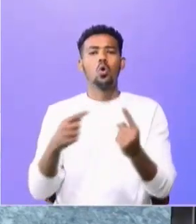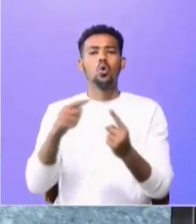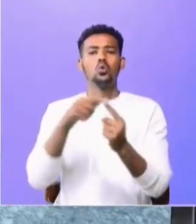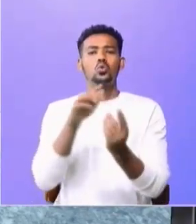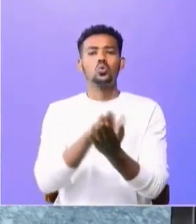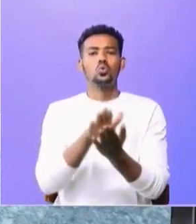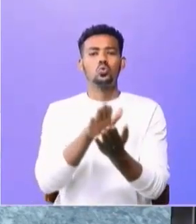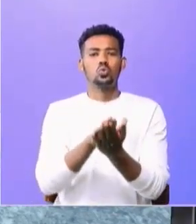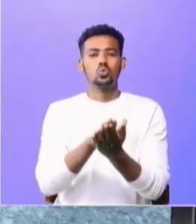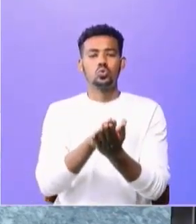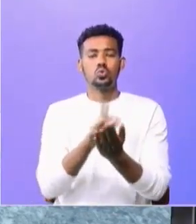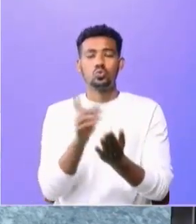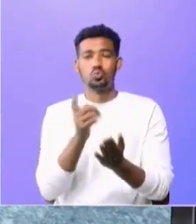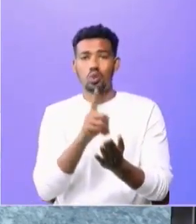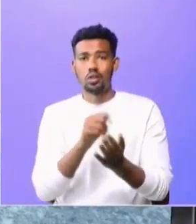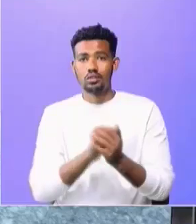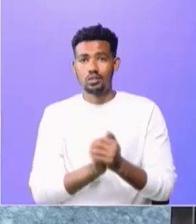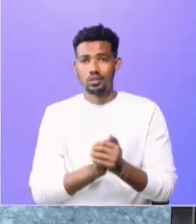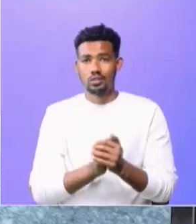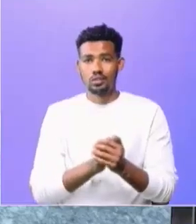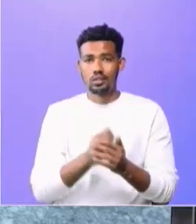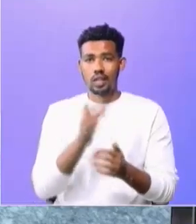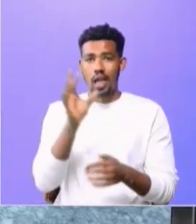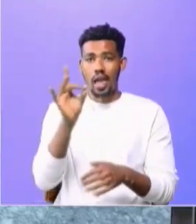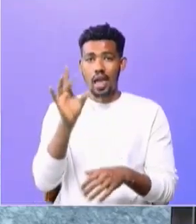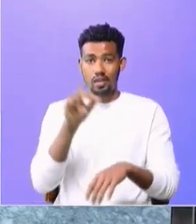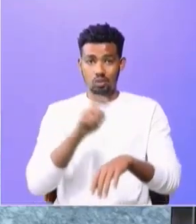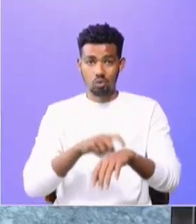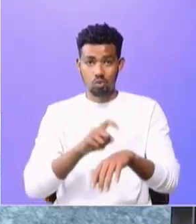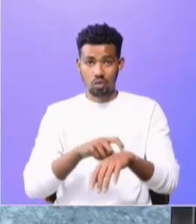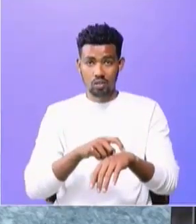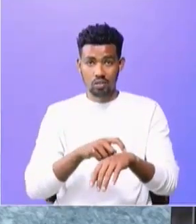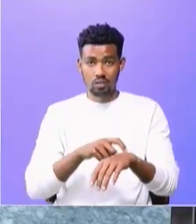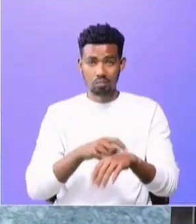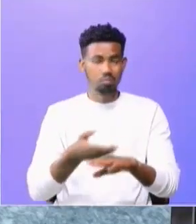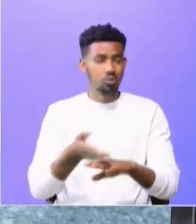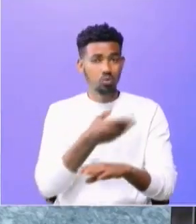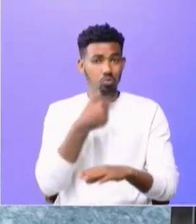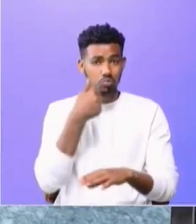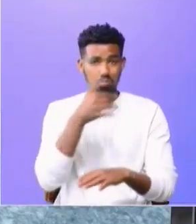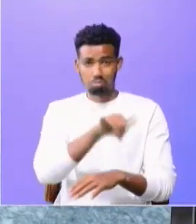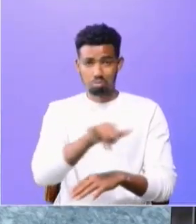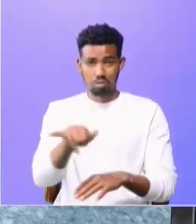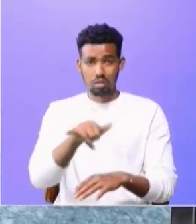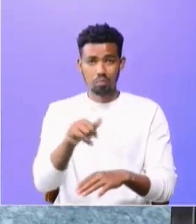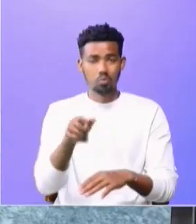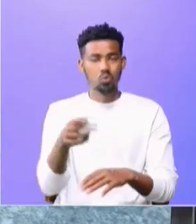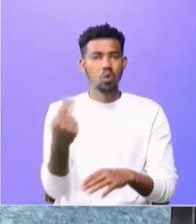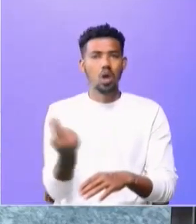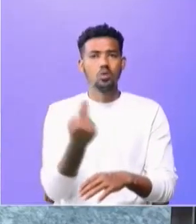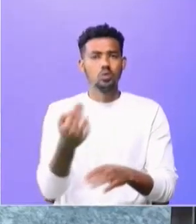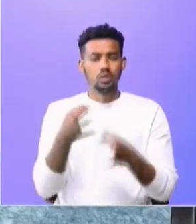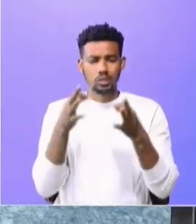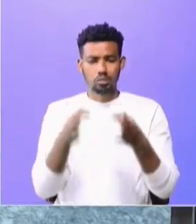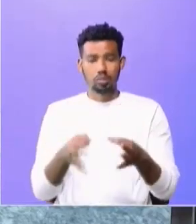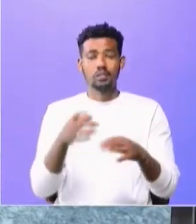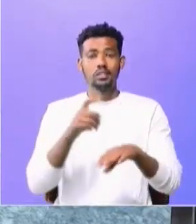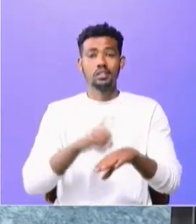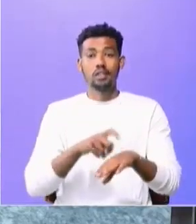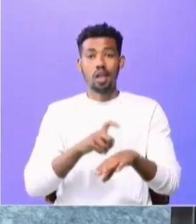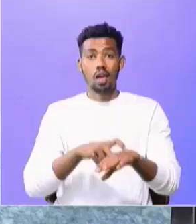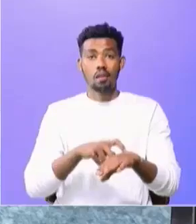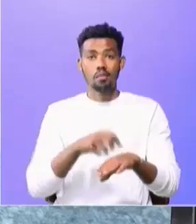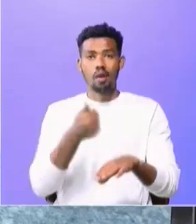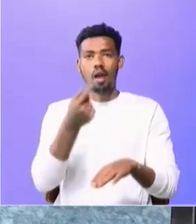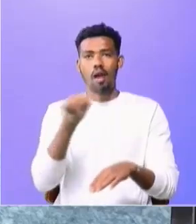blank 8 o'clock. 8 o'clock. As I mentioned before, we can use it for specific time at